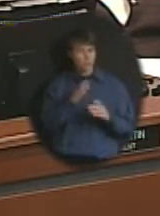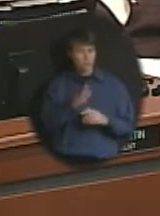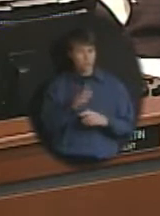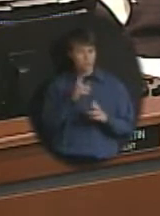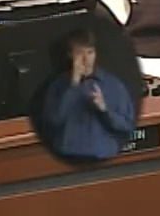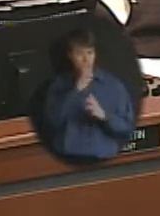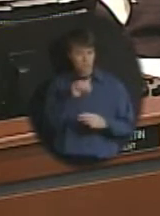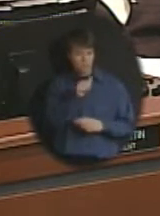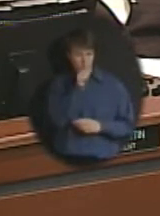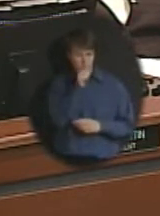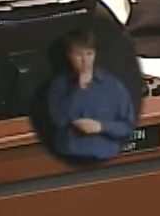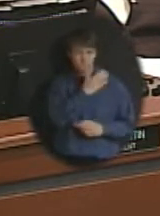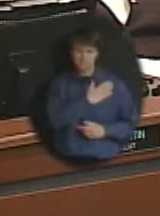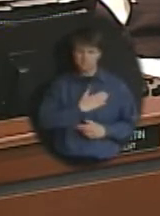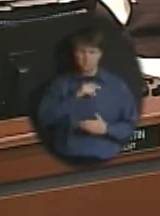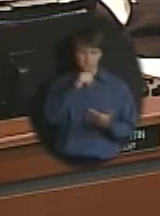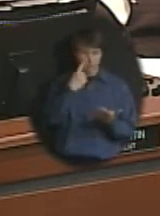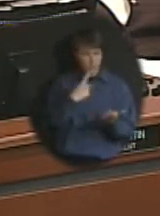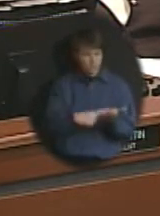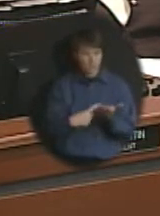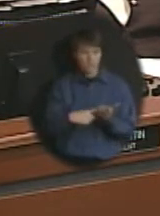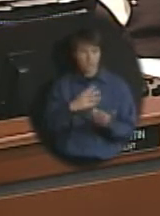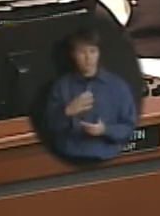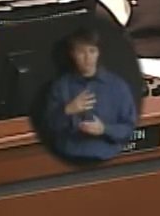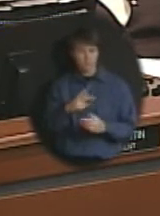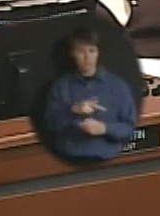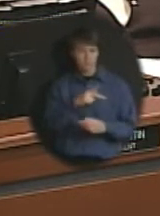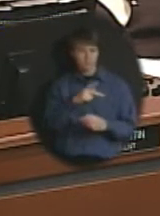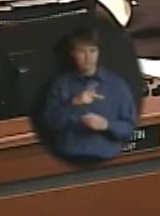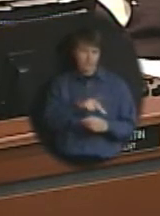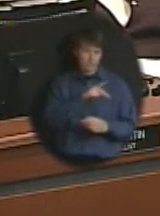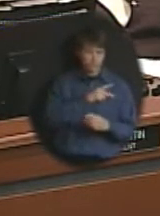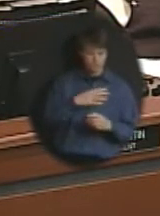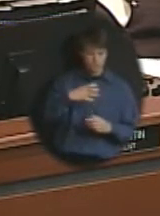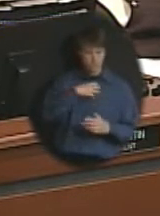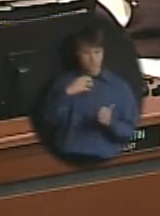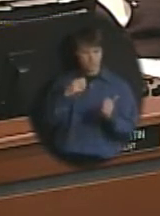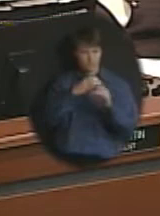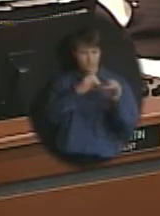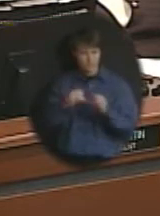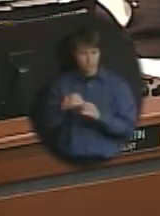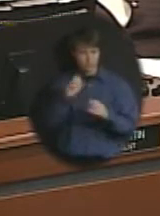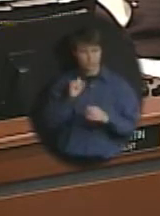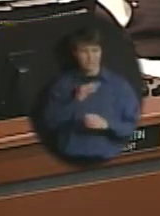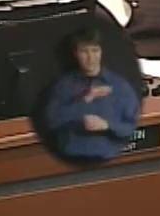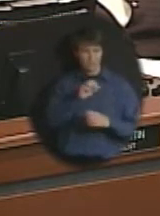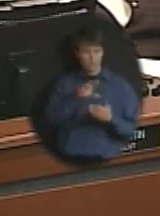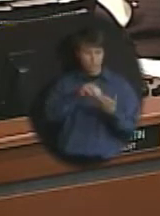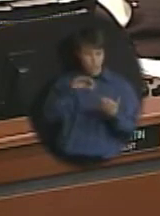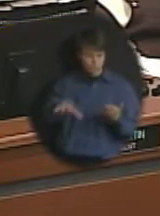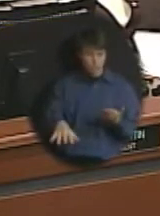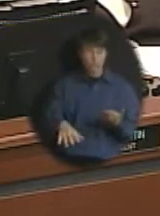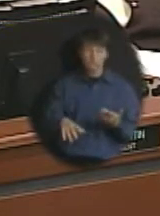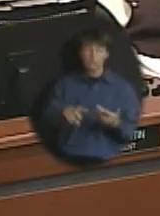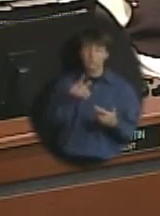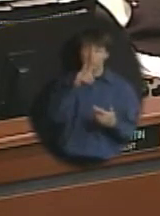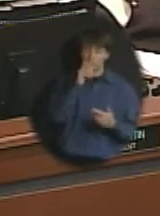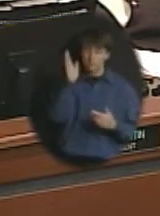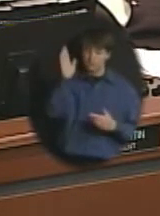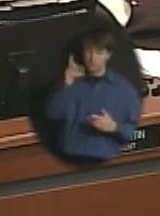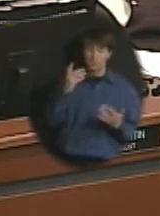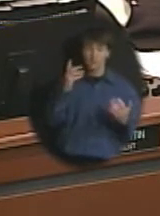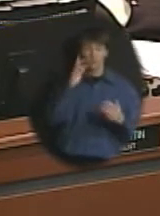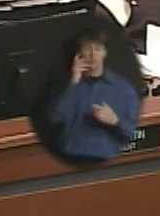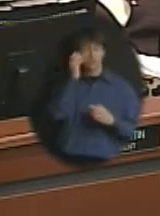that speakers refrain from discussing personal complaints involving individual staff members or students. Those speaking are advised that public comments